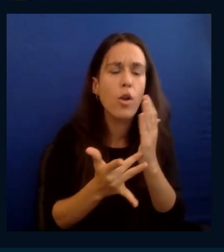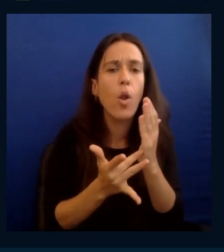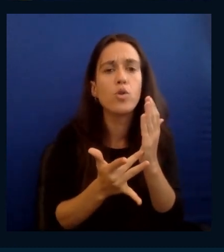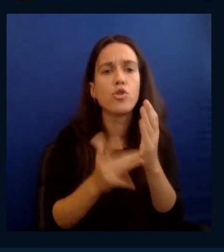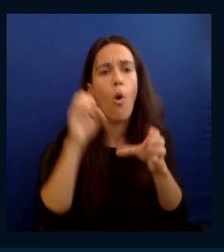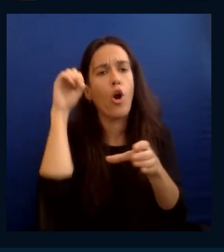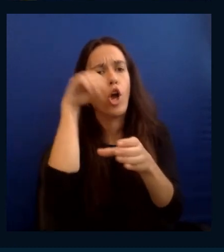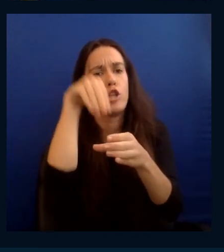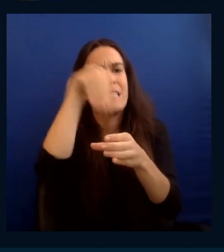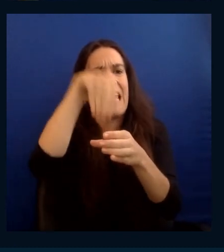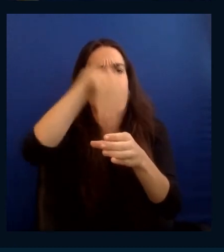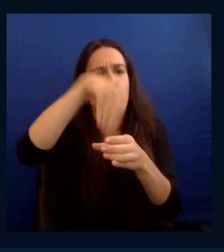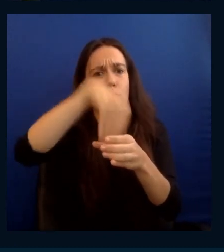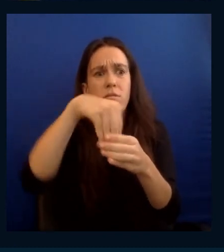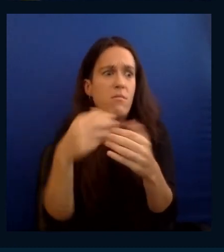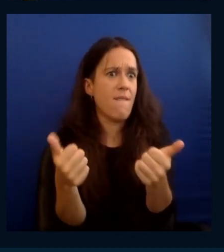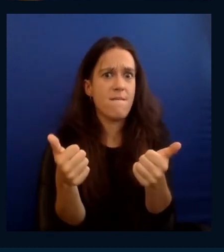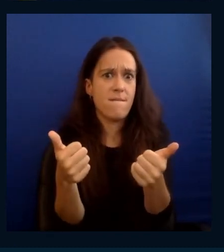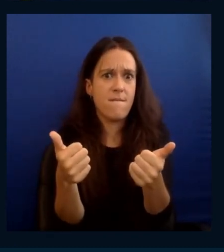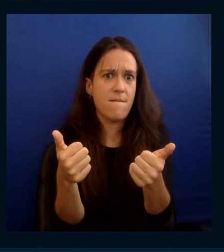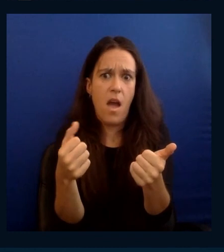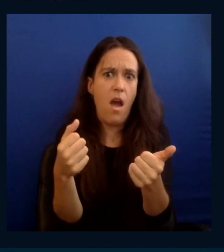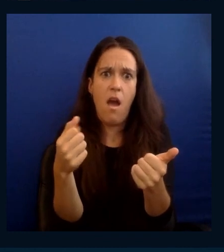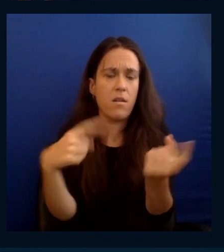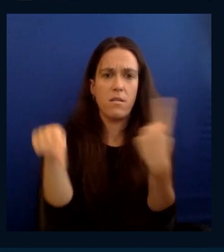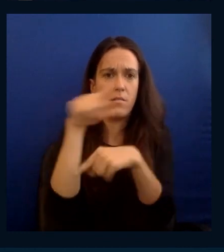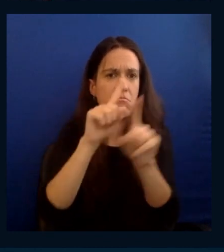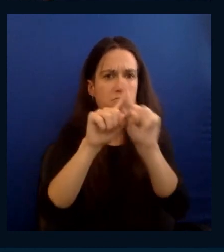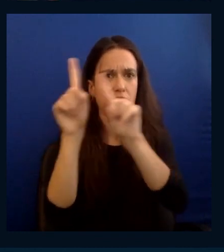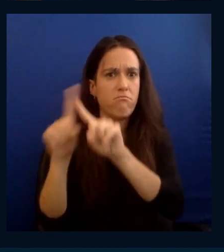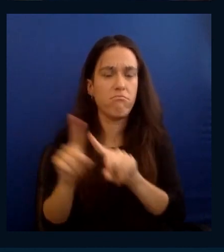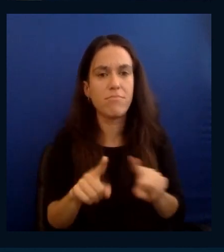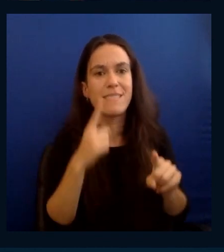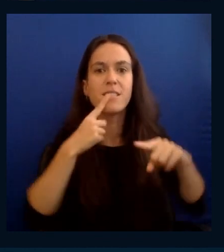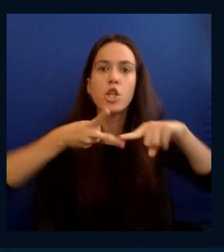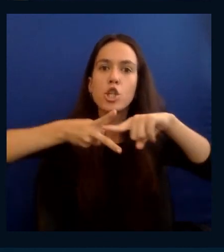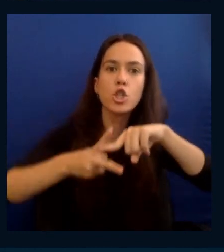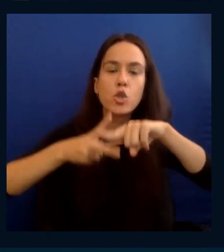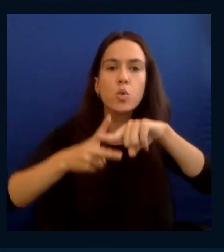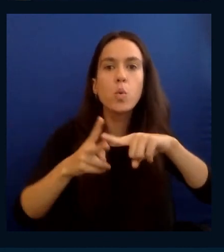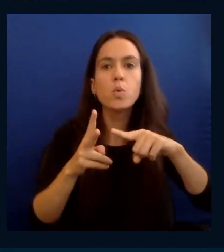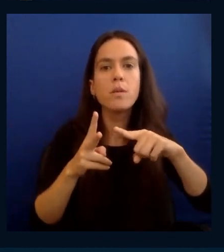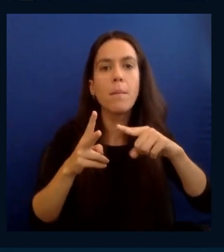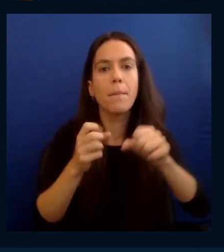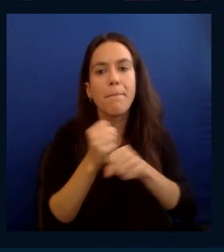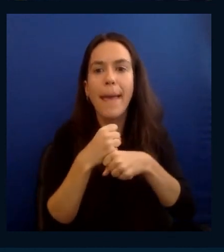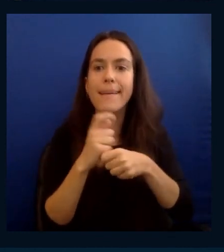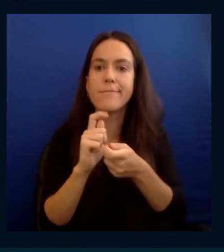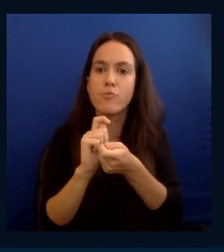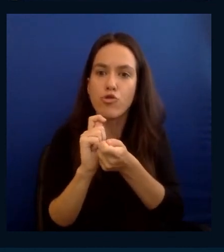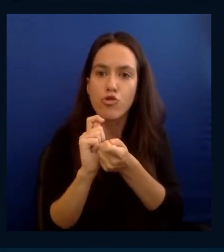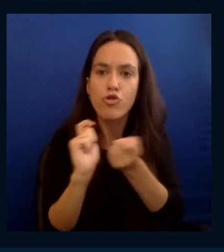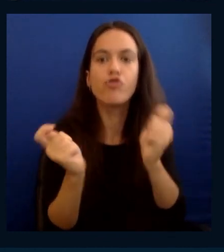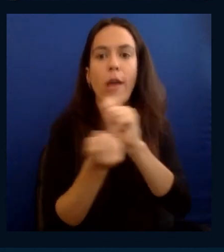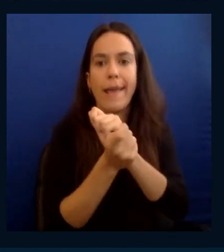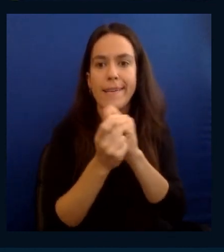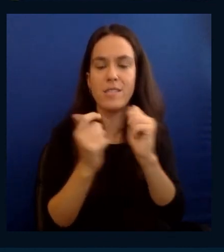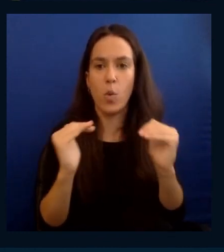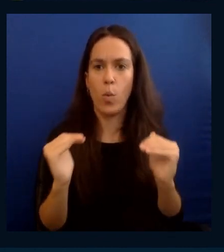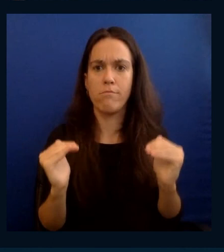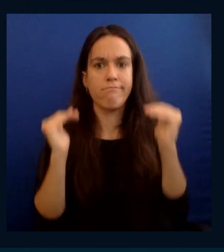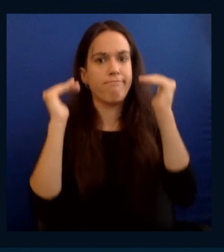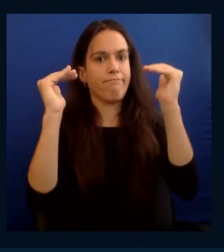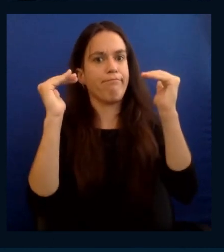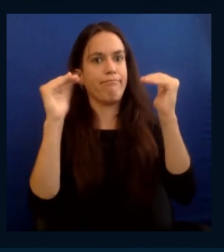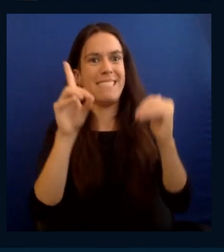containerization. That's absolutely viable. And we're using these tools to help us, make some changes in our organization so that we are a high performing